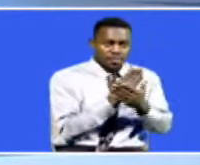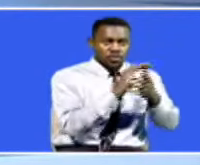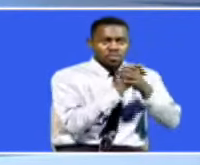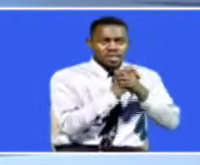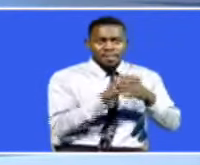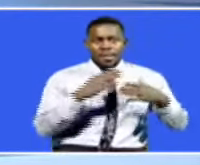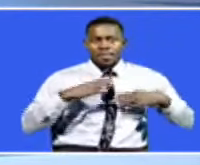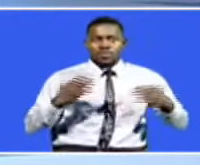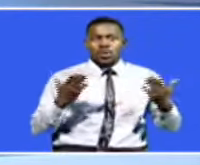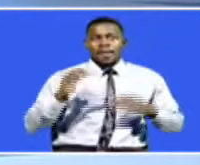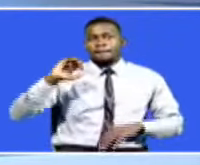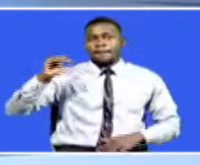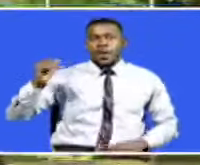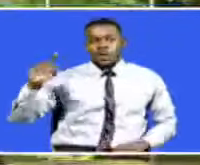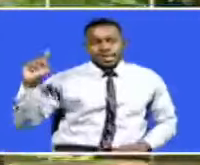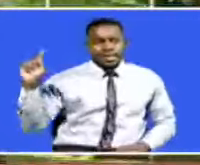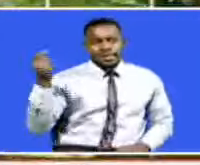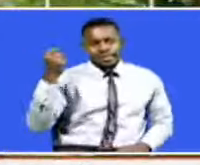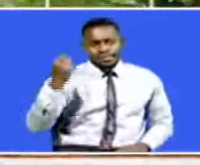Kenya.